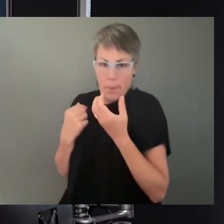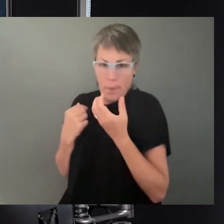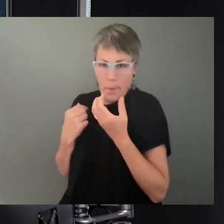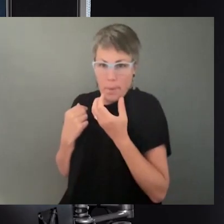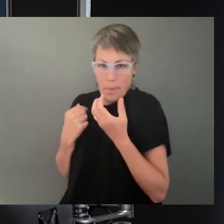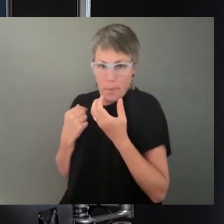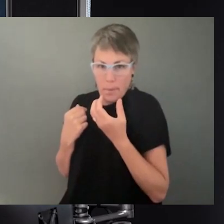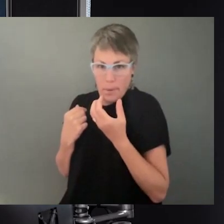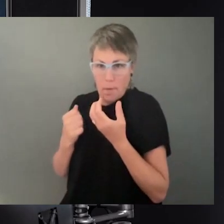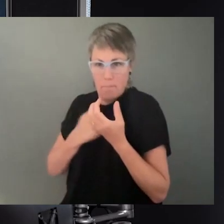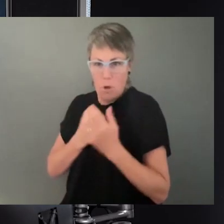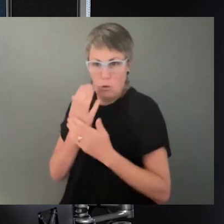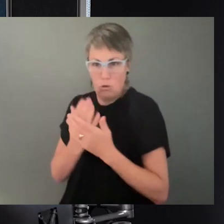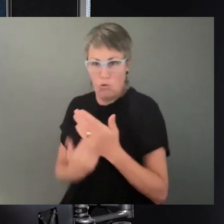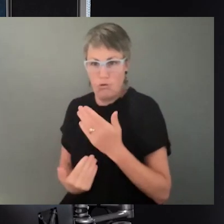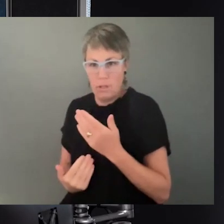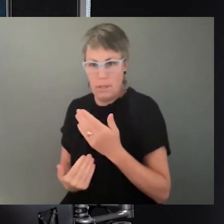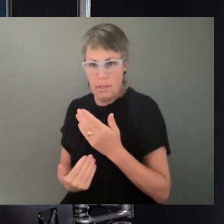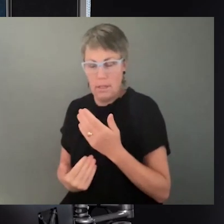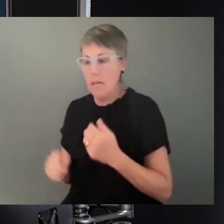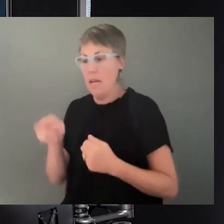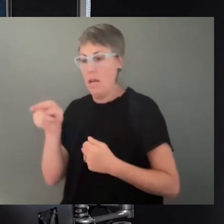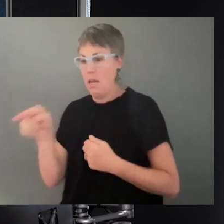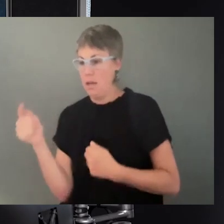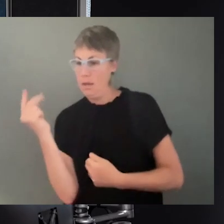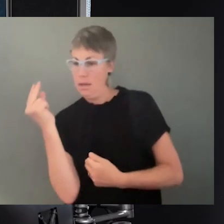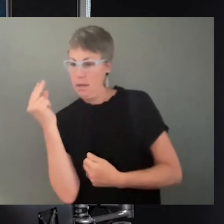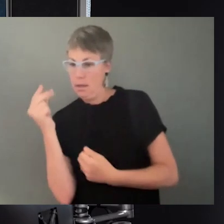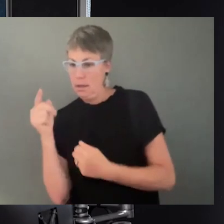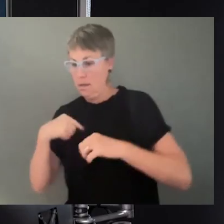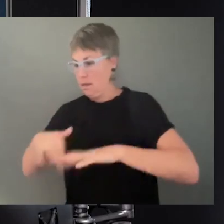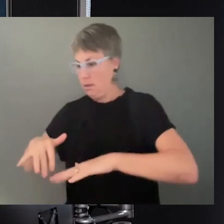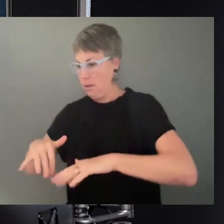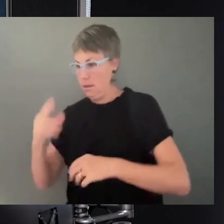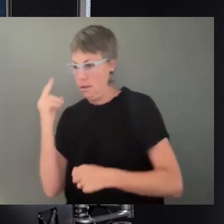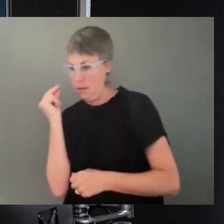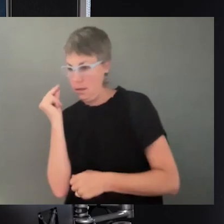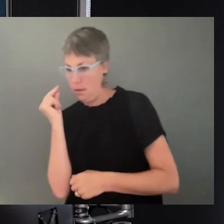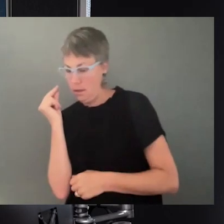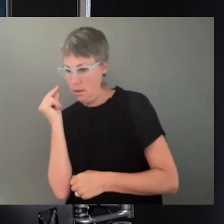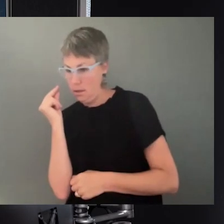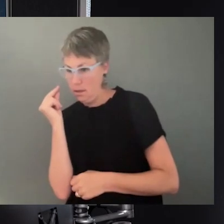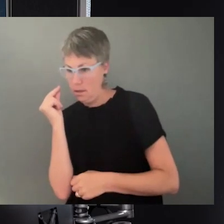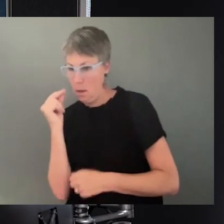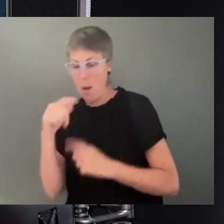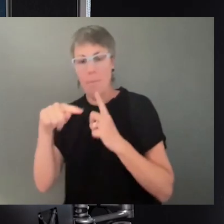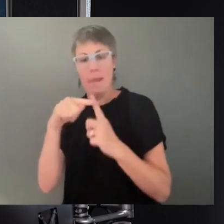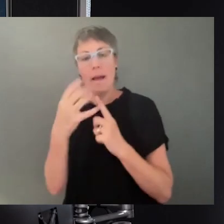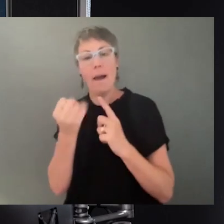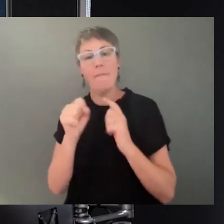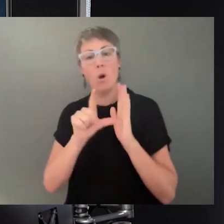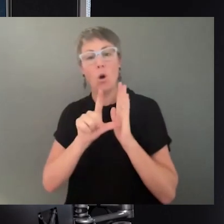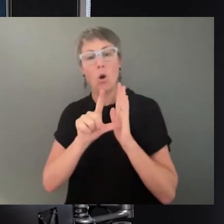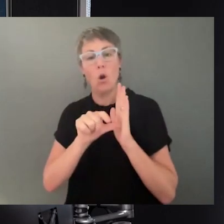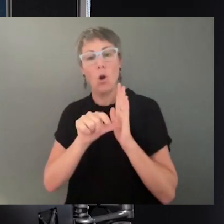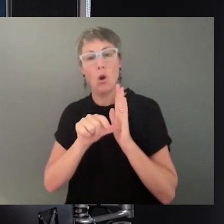And in the background is not only that voice telling me what to read on air, but there's also a